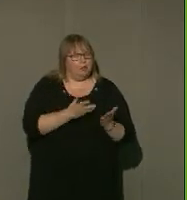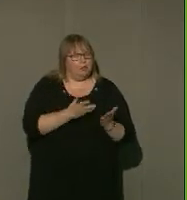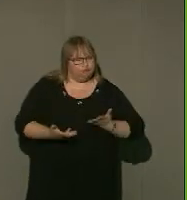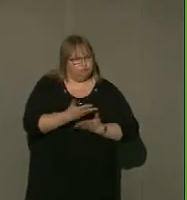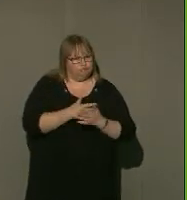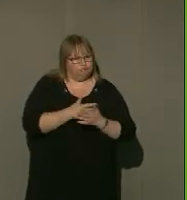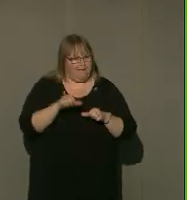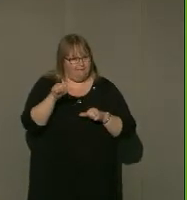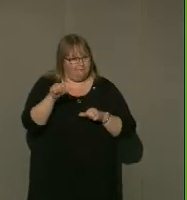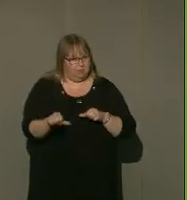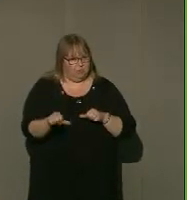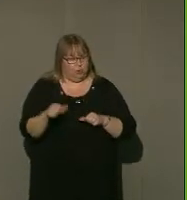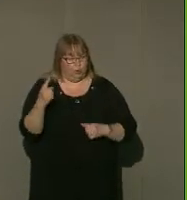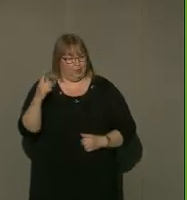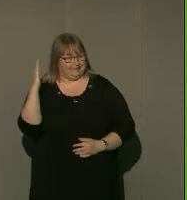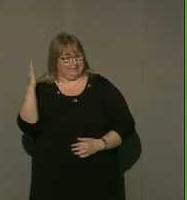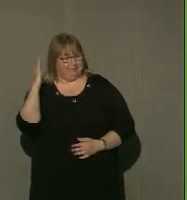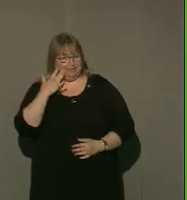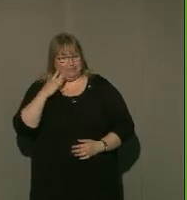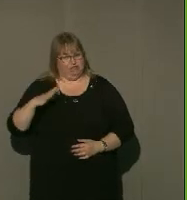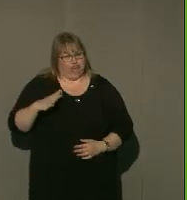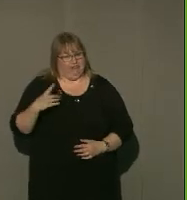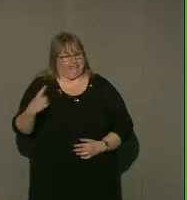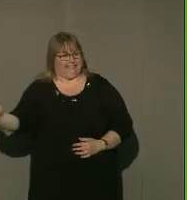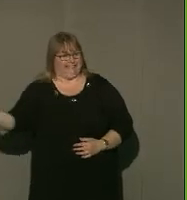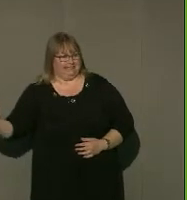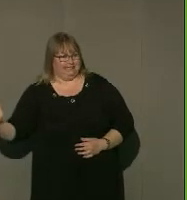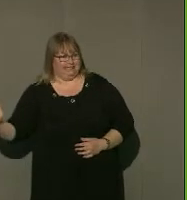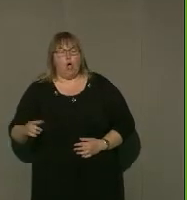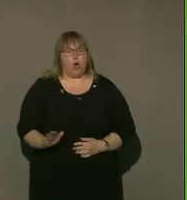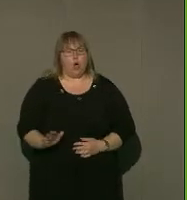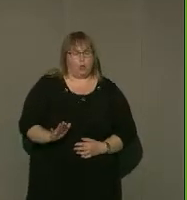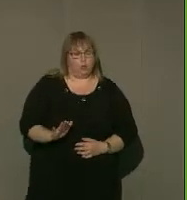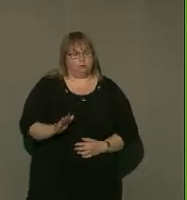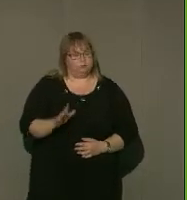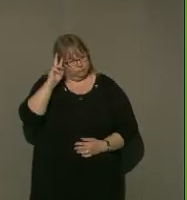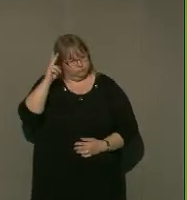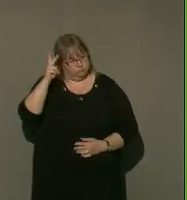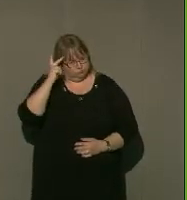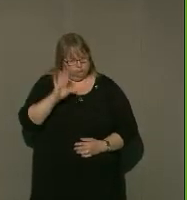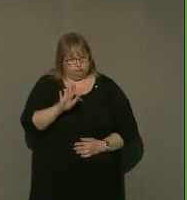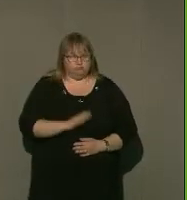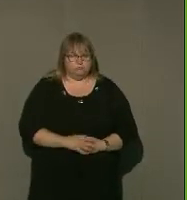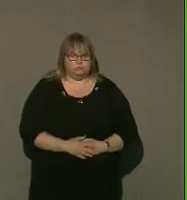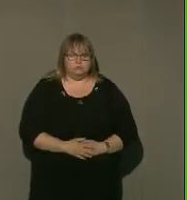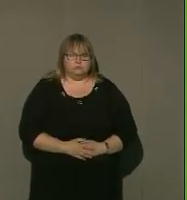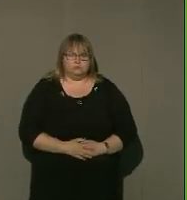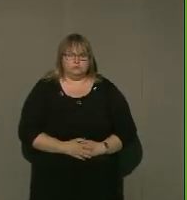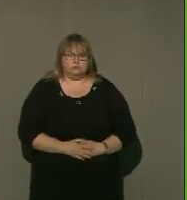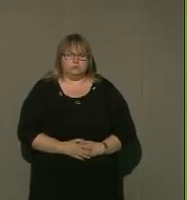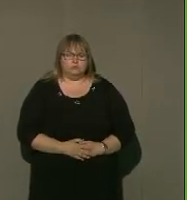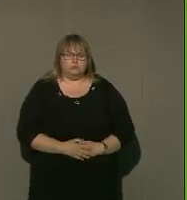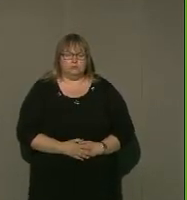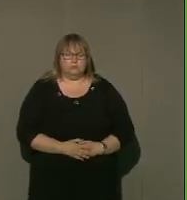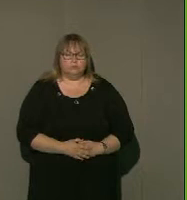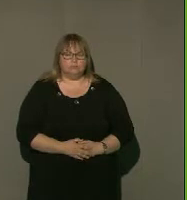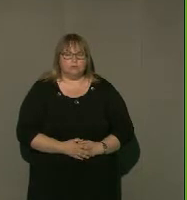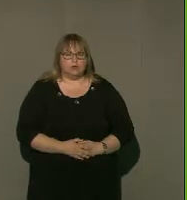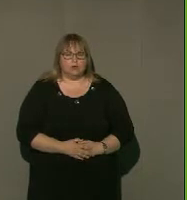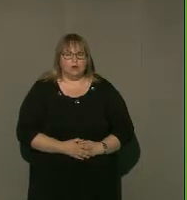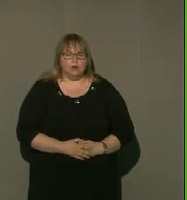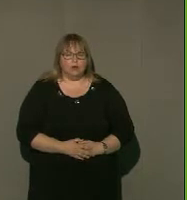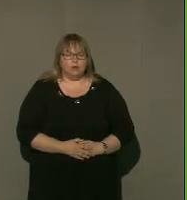if the speaker for that can be... No, we won't take that one next. I've just been advised they're not here yet. We will take